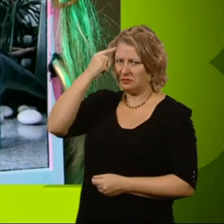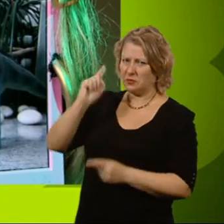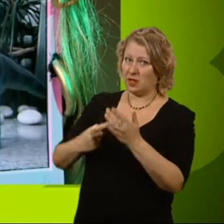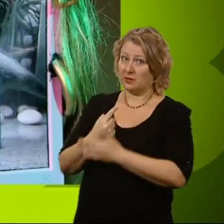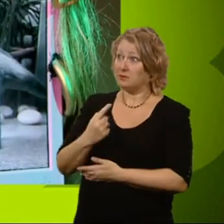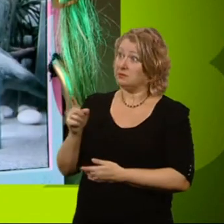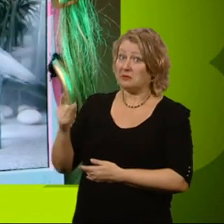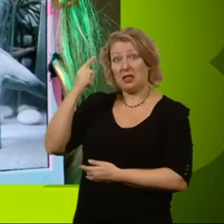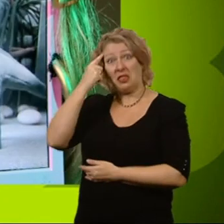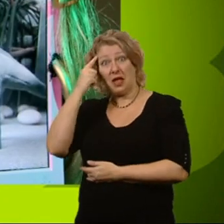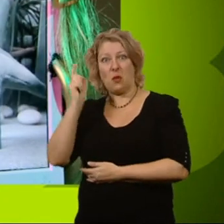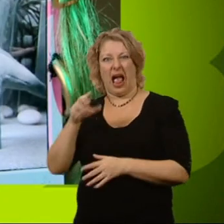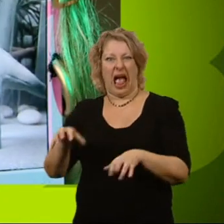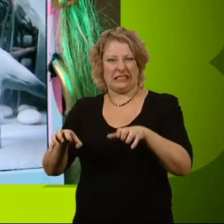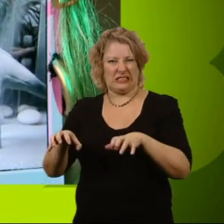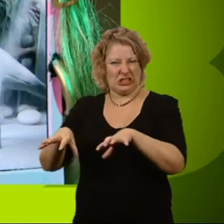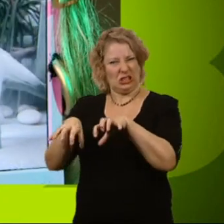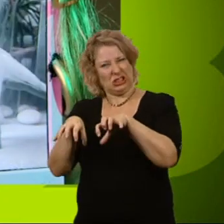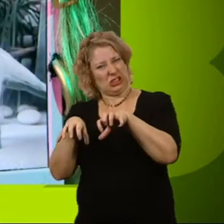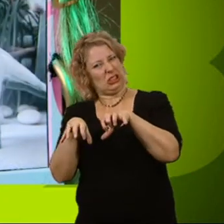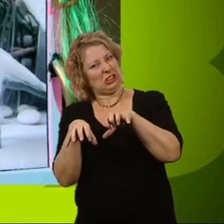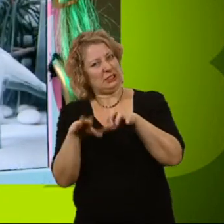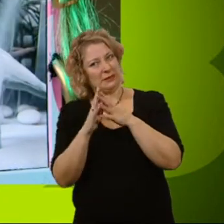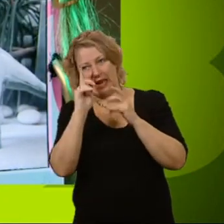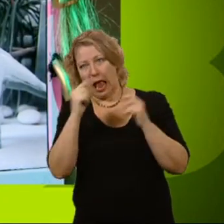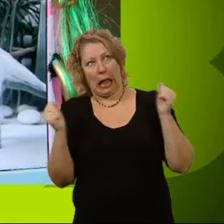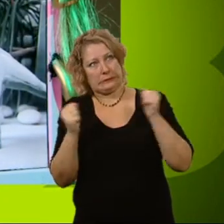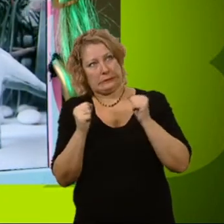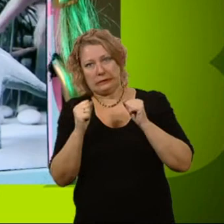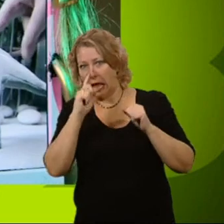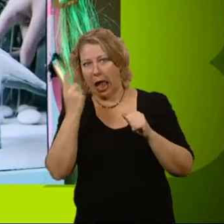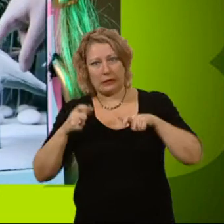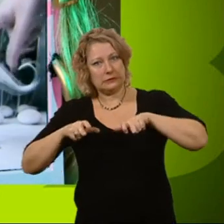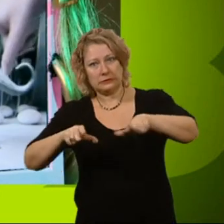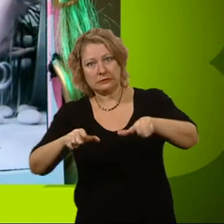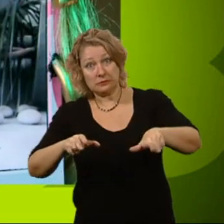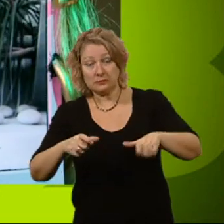One theory says that there was a very severe ice age and they couldn't survive in such a cold climate.